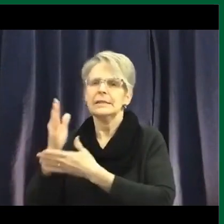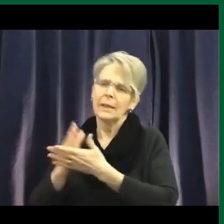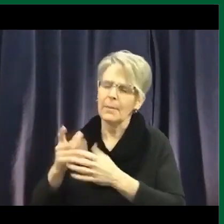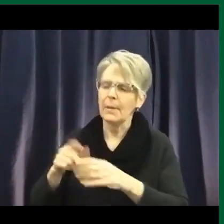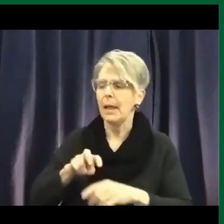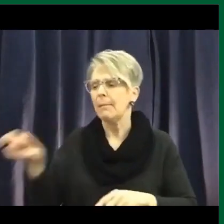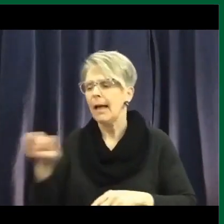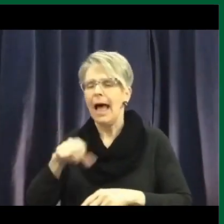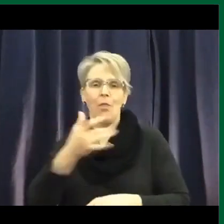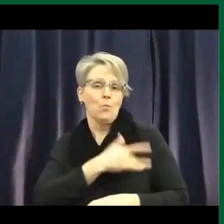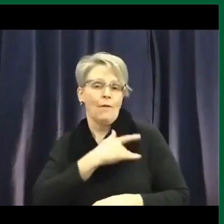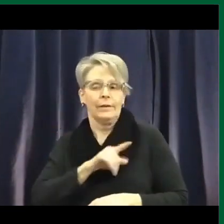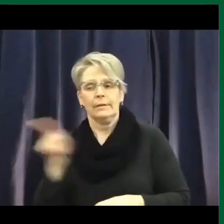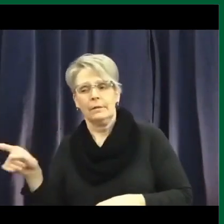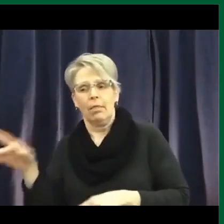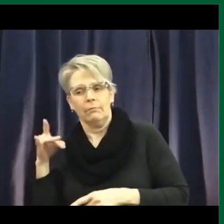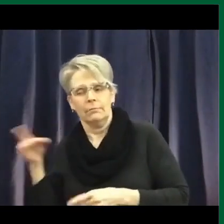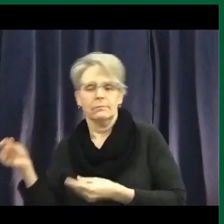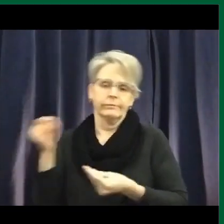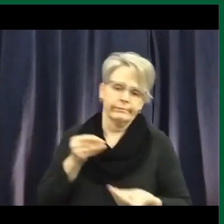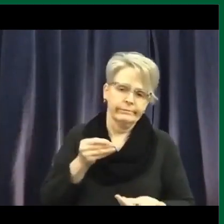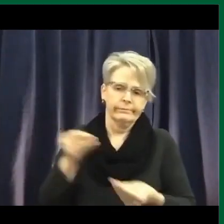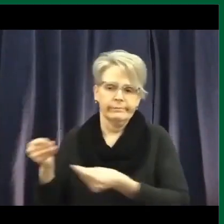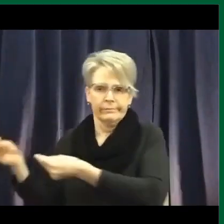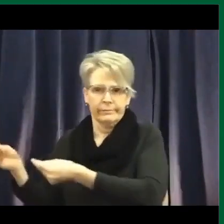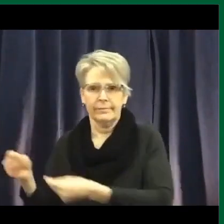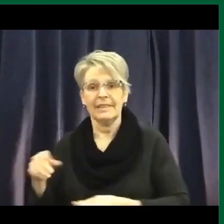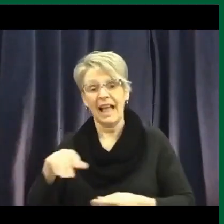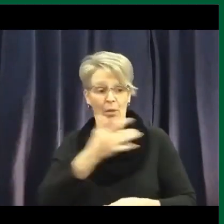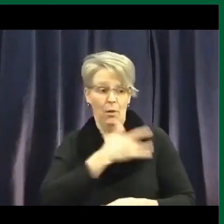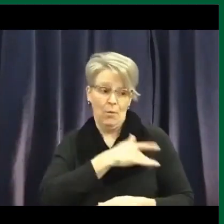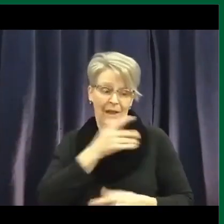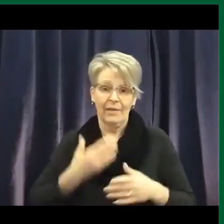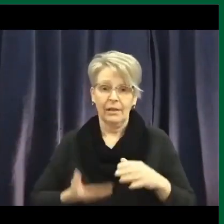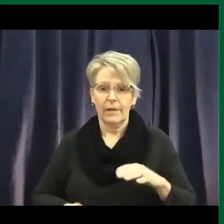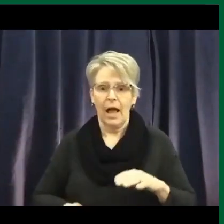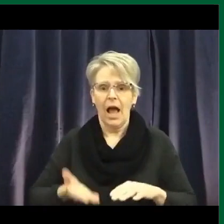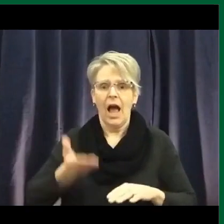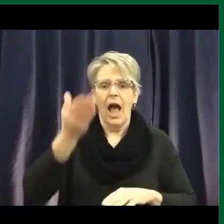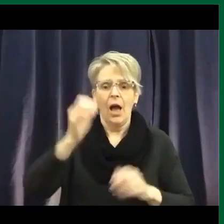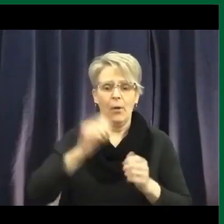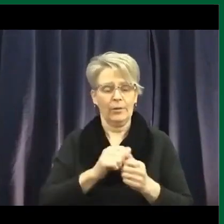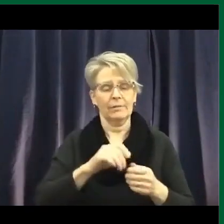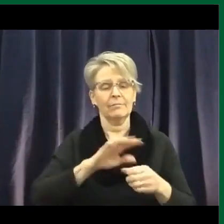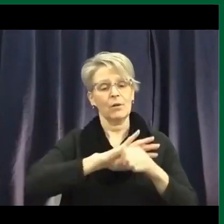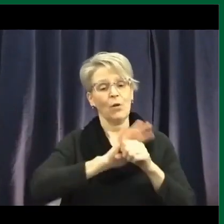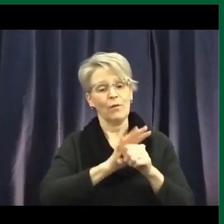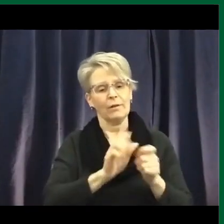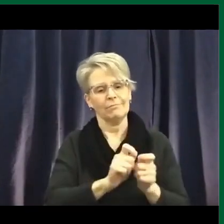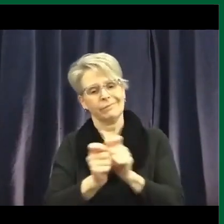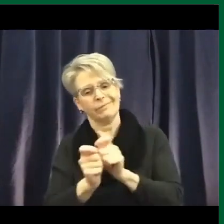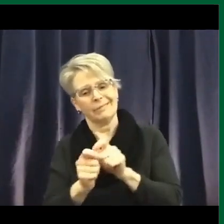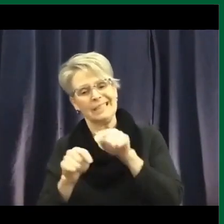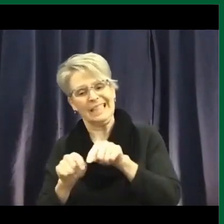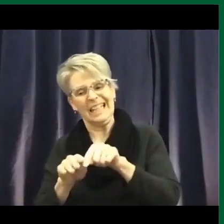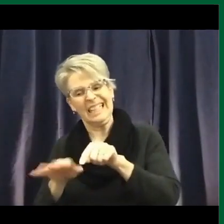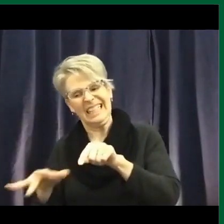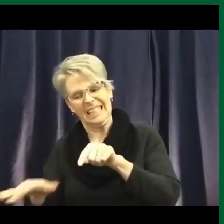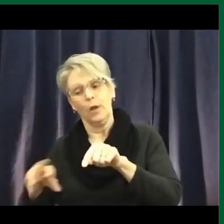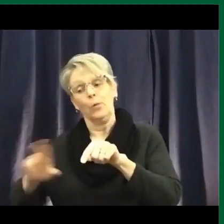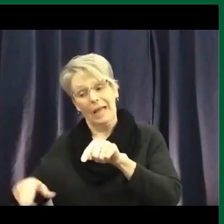So again, a reminder that many other provinces have much higher numbers of variants of concern. And we need to be especially mindful of not